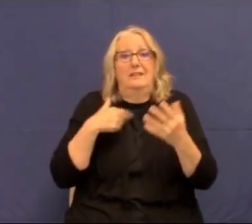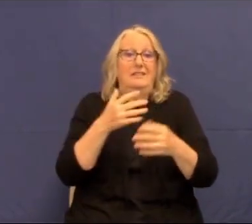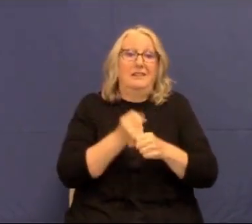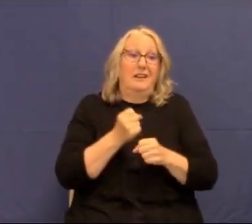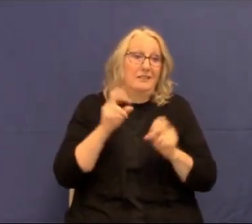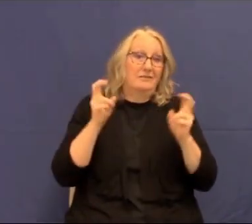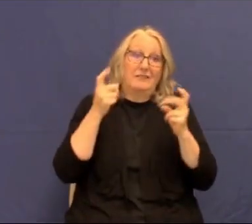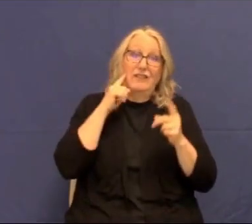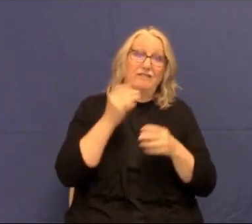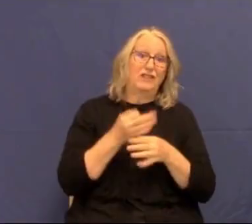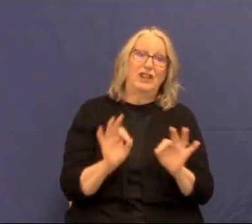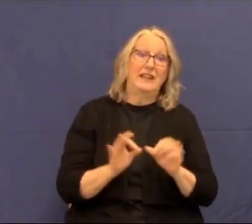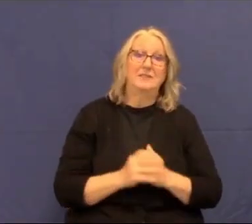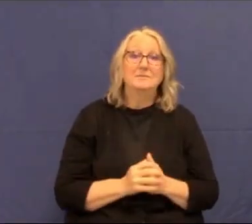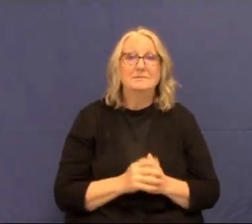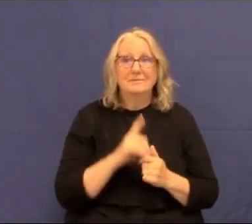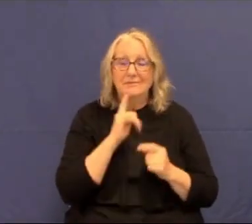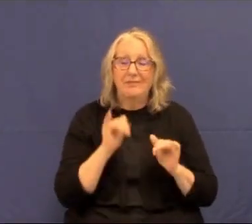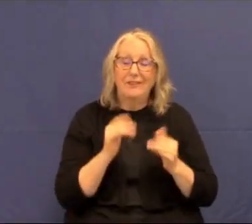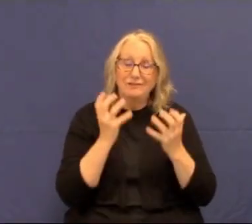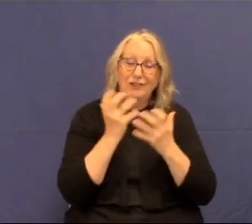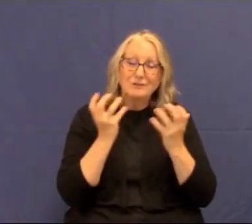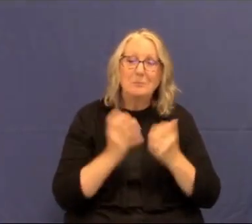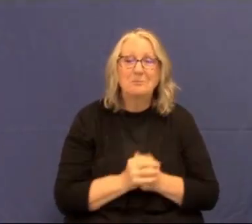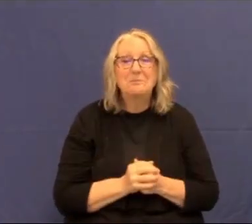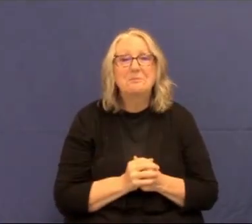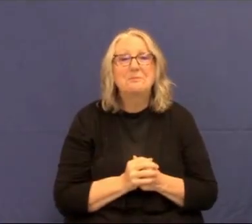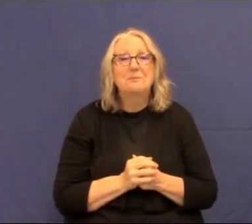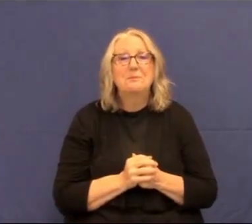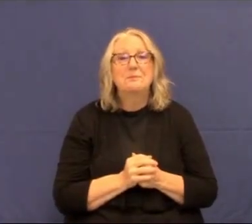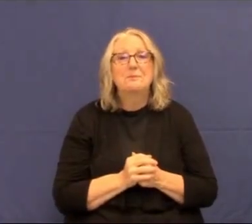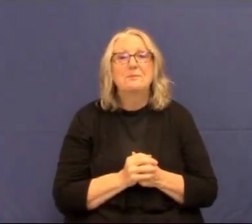I basically got it for free. So that was really awesome.